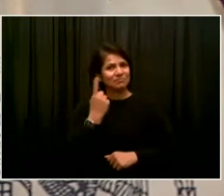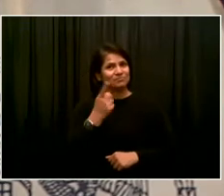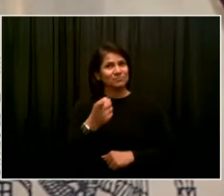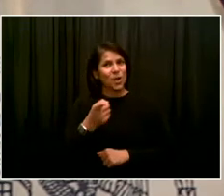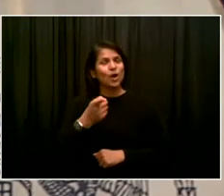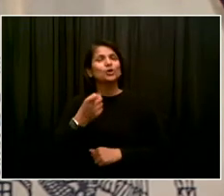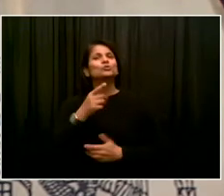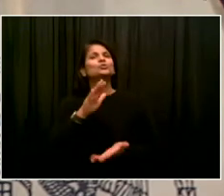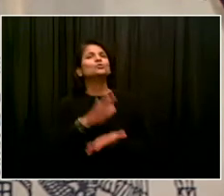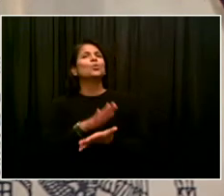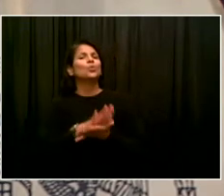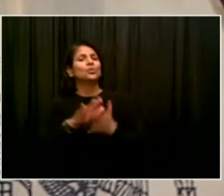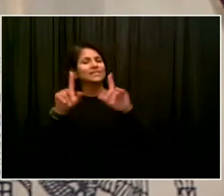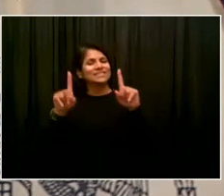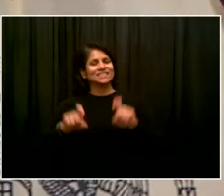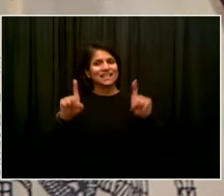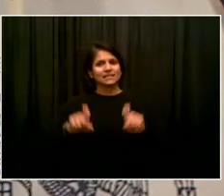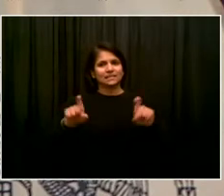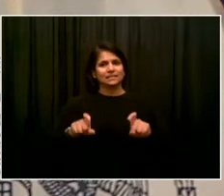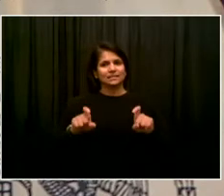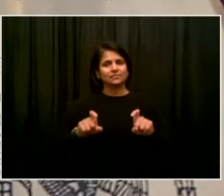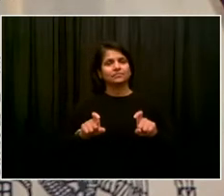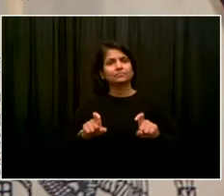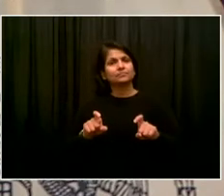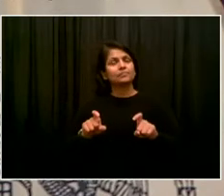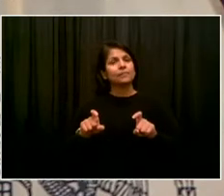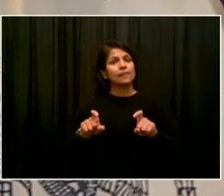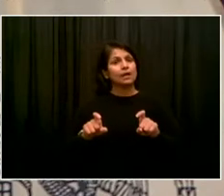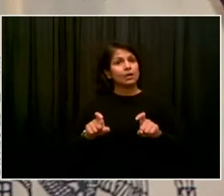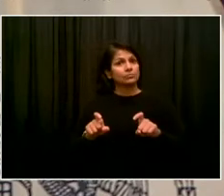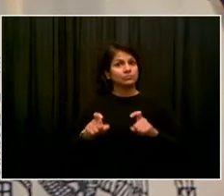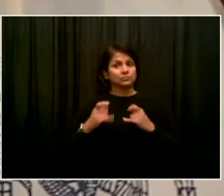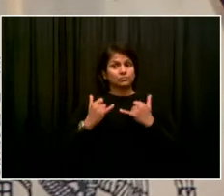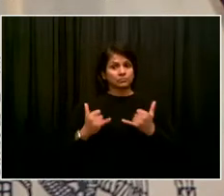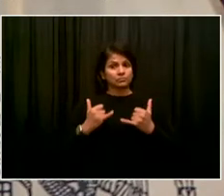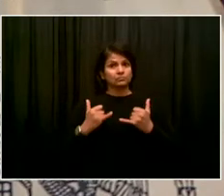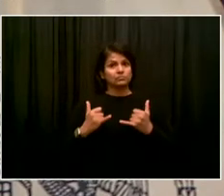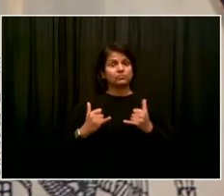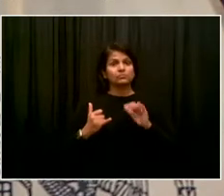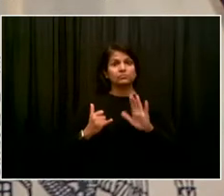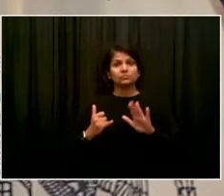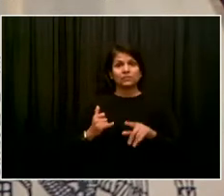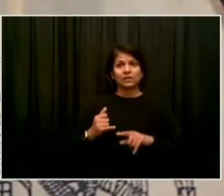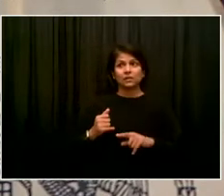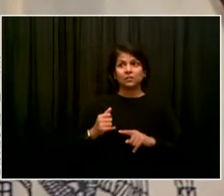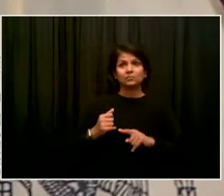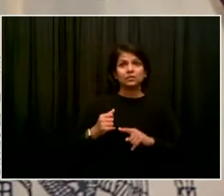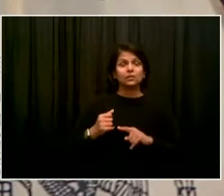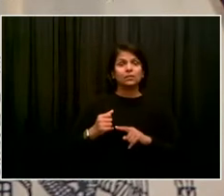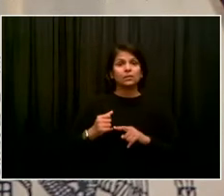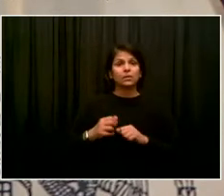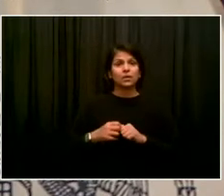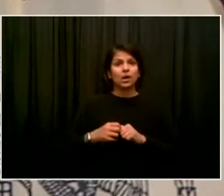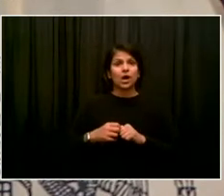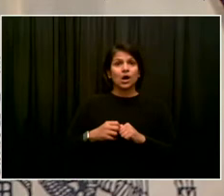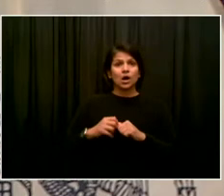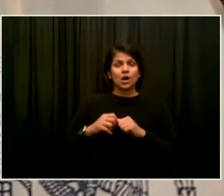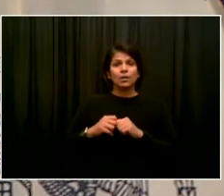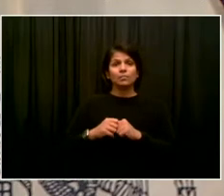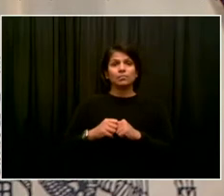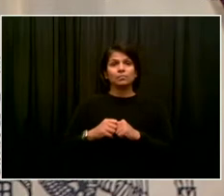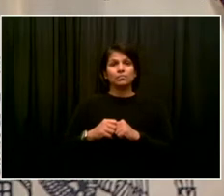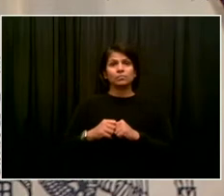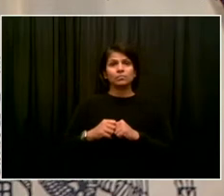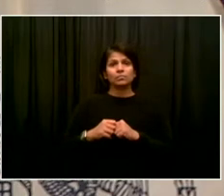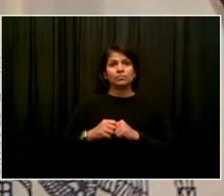And our understanding is that no children will be tested by the city or the schools before they come